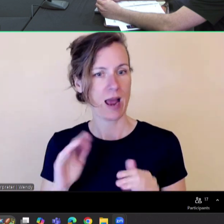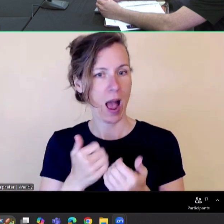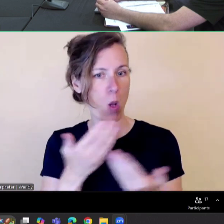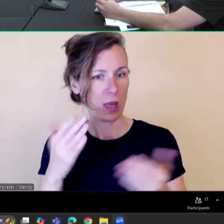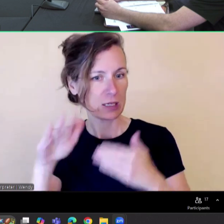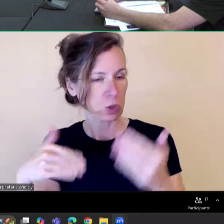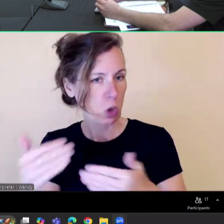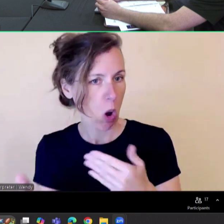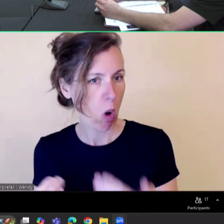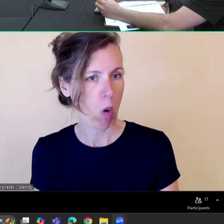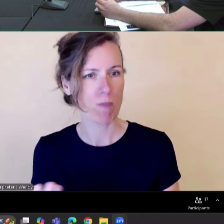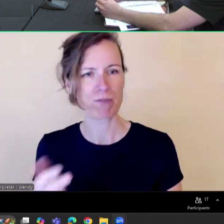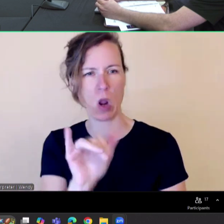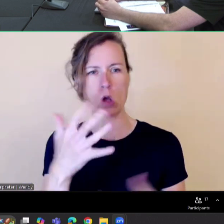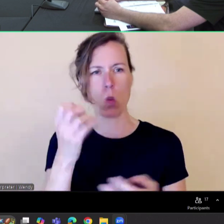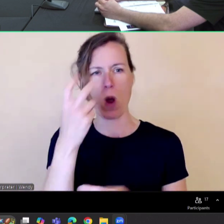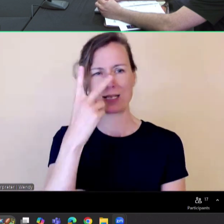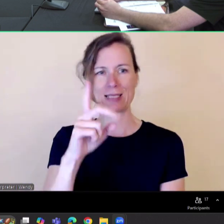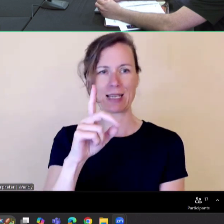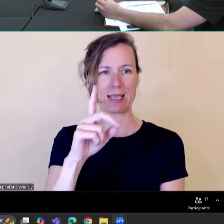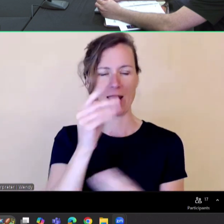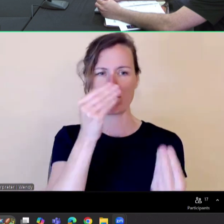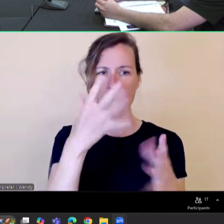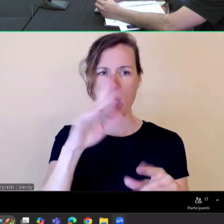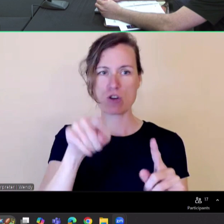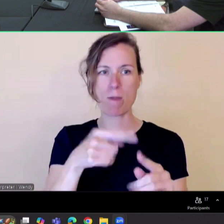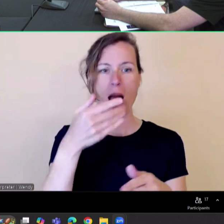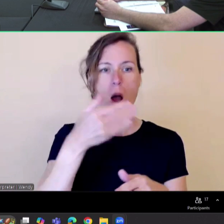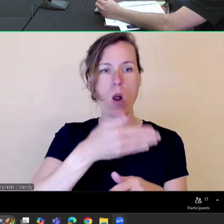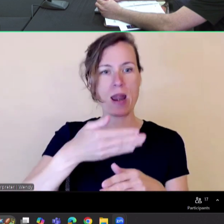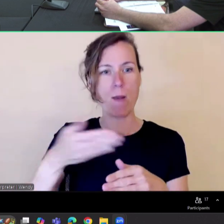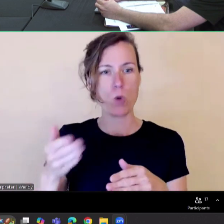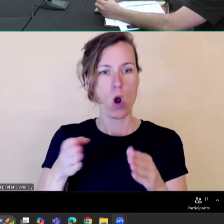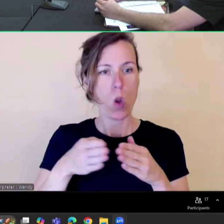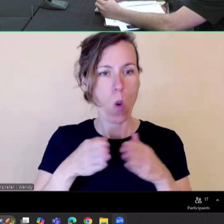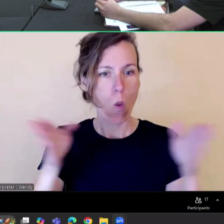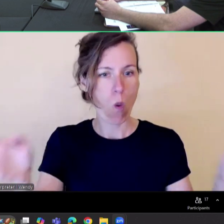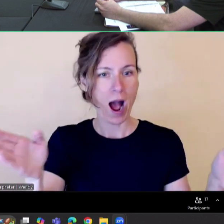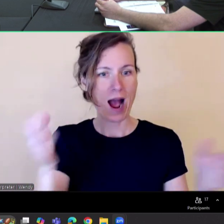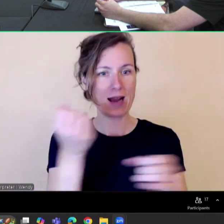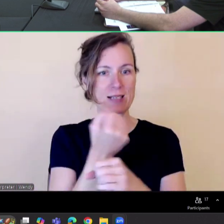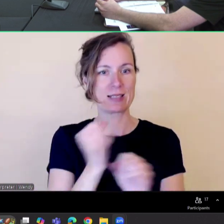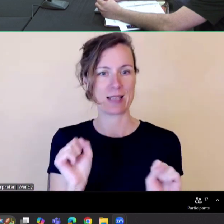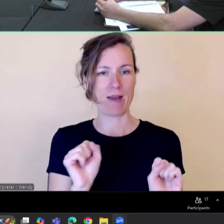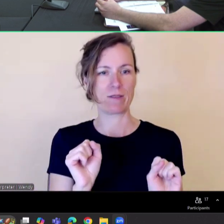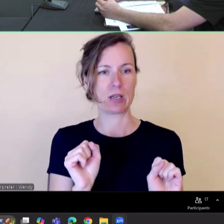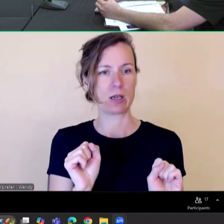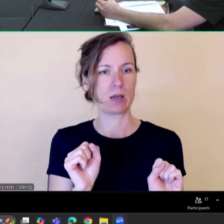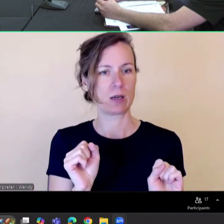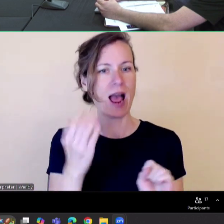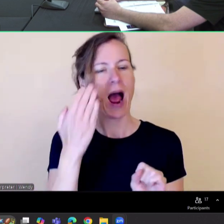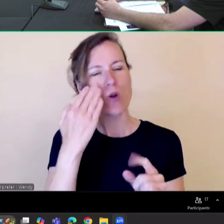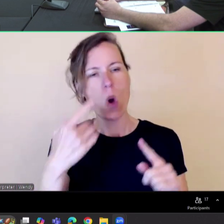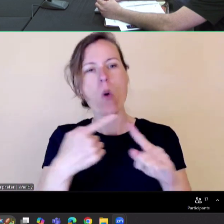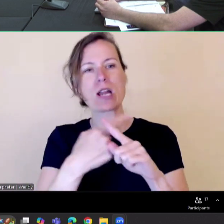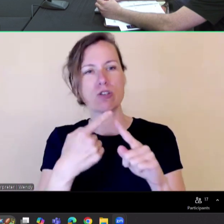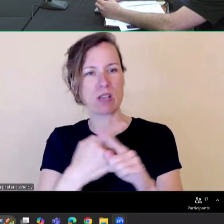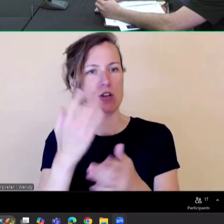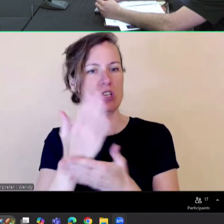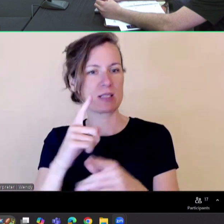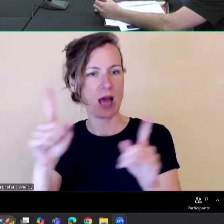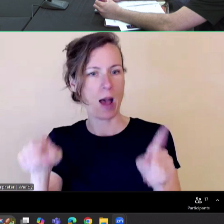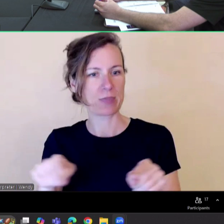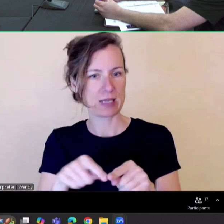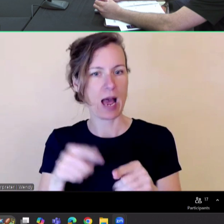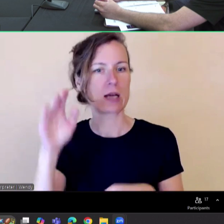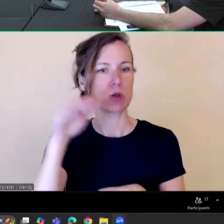at the intersections, the stop sign violations may go down, but I'm really curious of like, are people going on side streets? You know, I would love to see